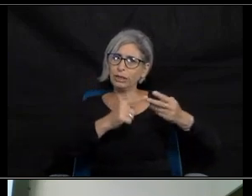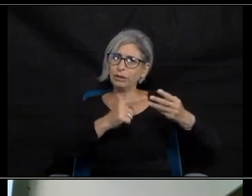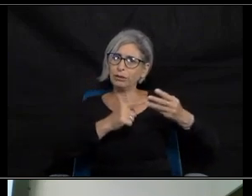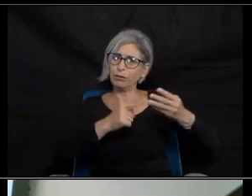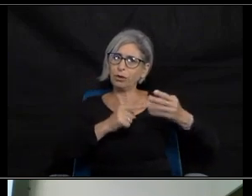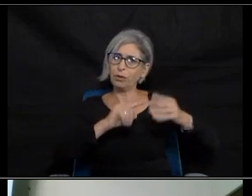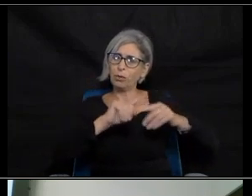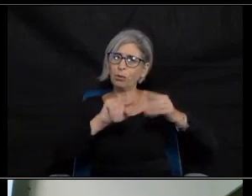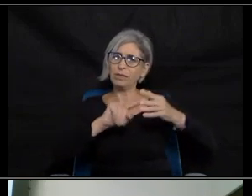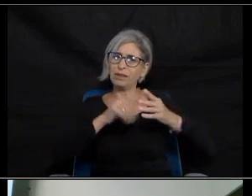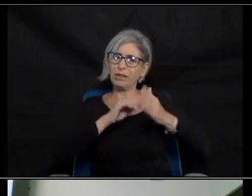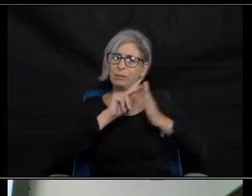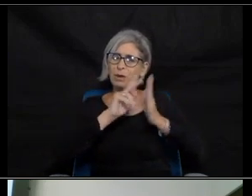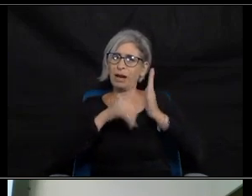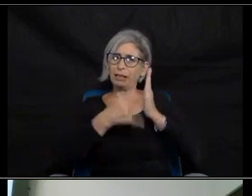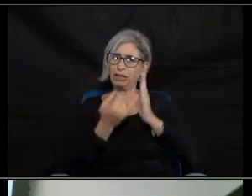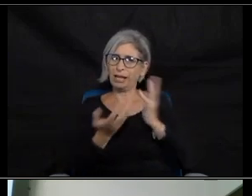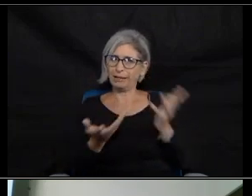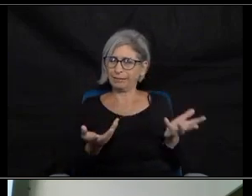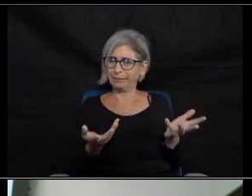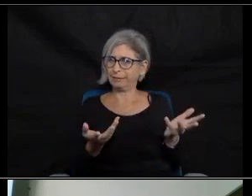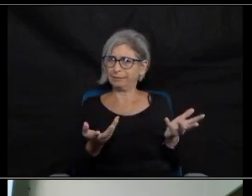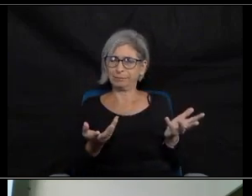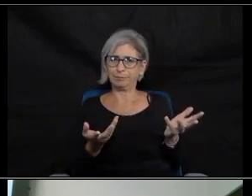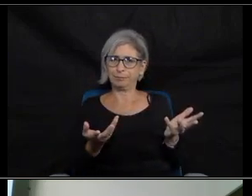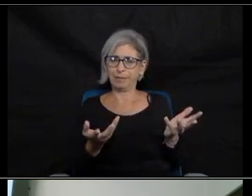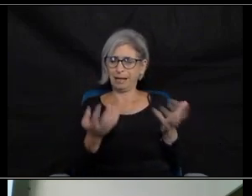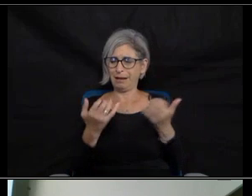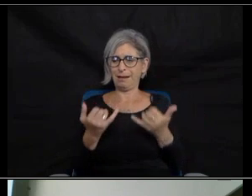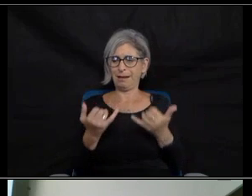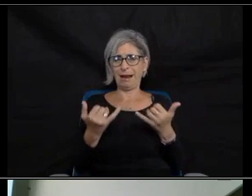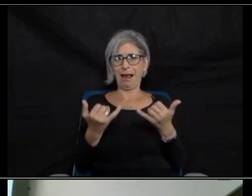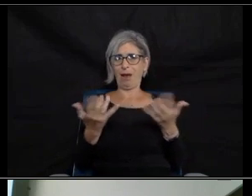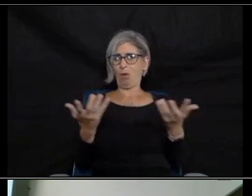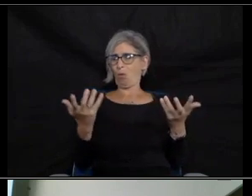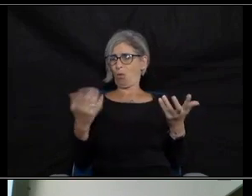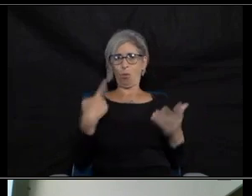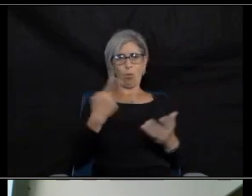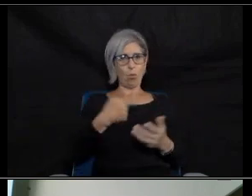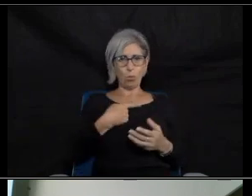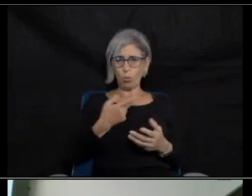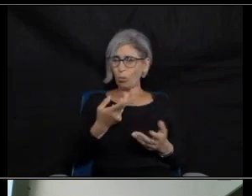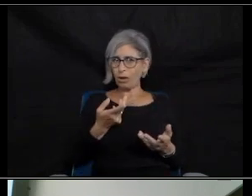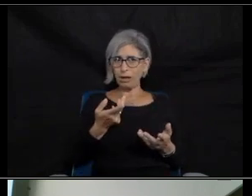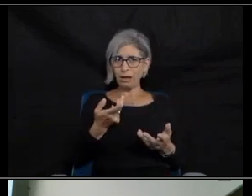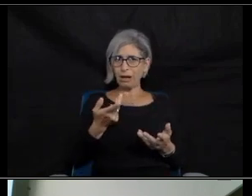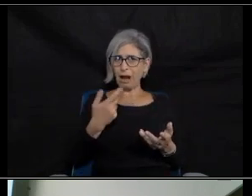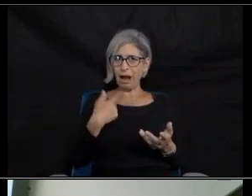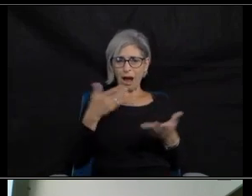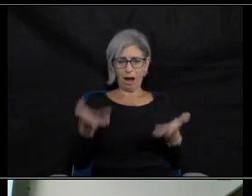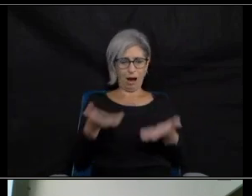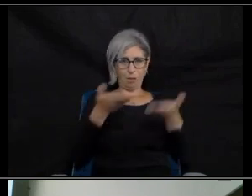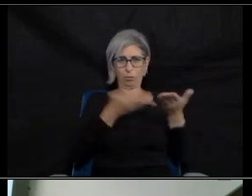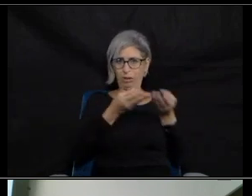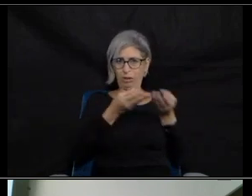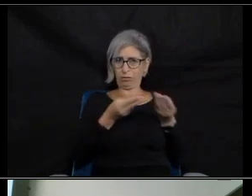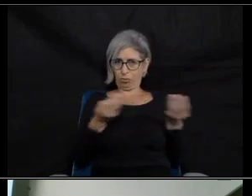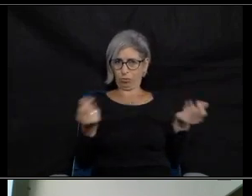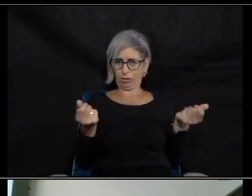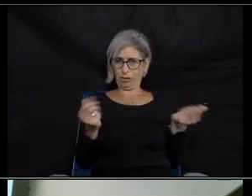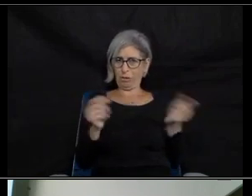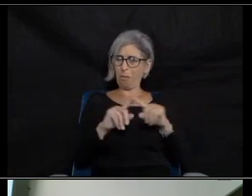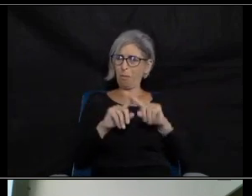project. So, you know, we're at a point here where I'm bringing solutions, but